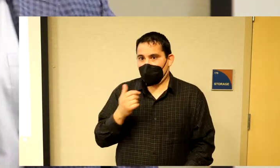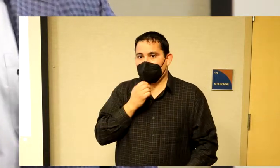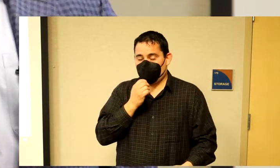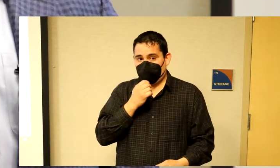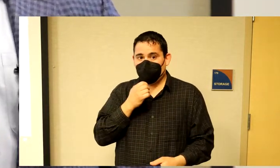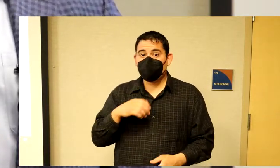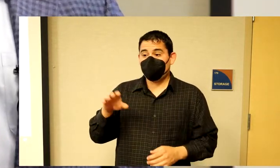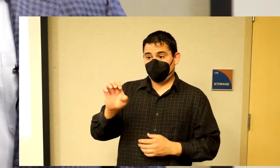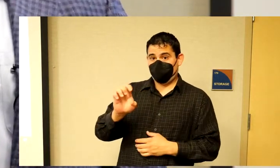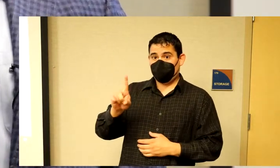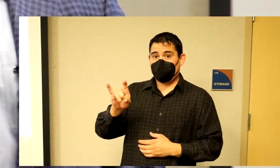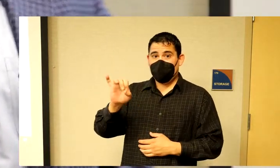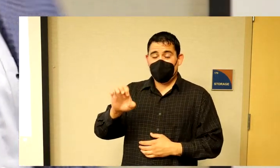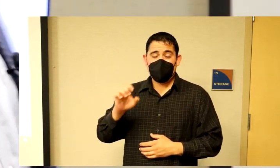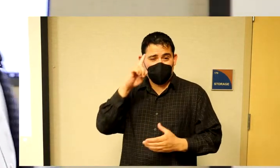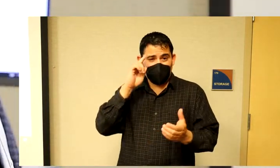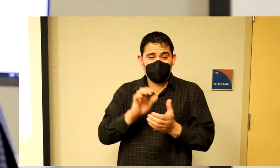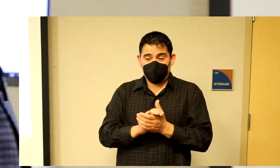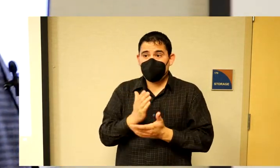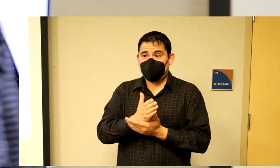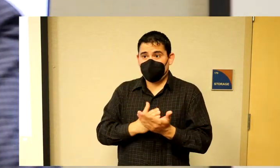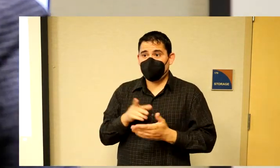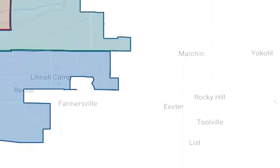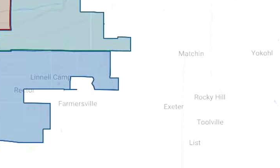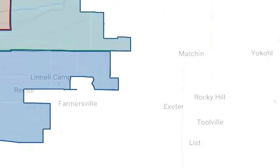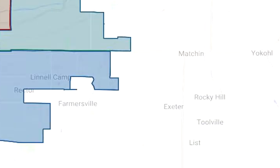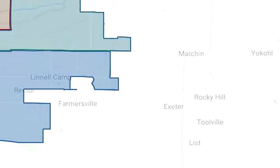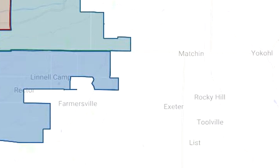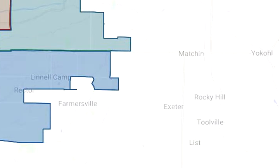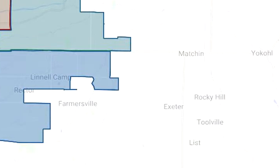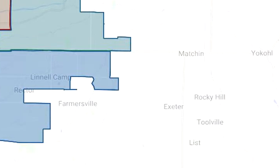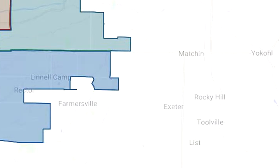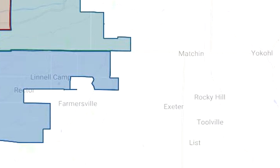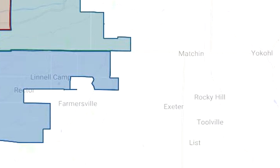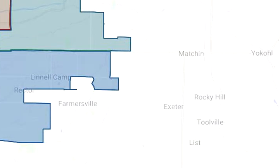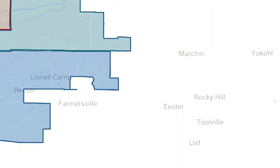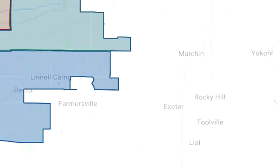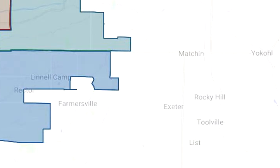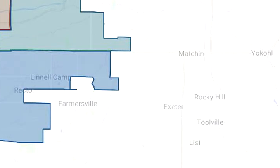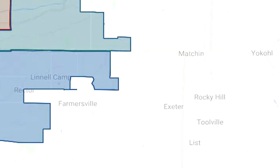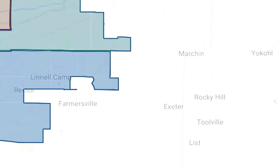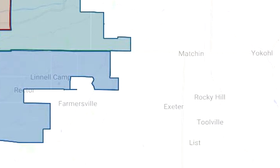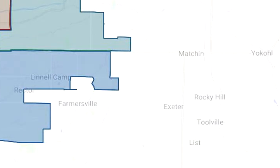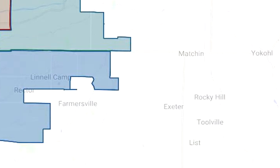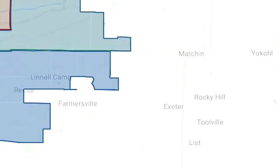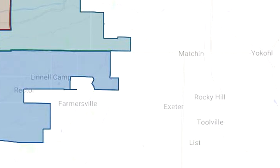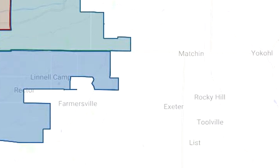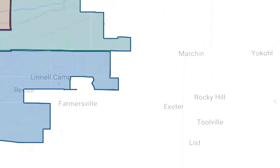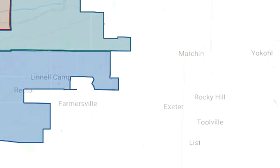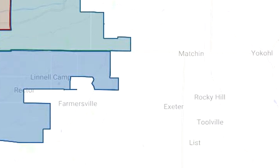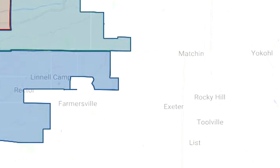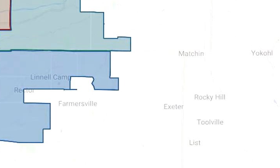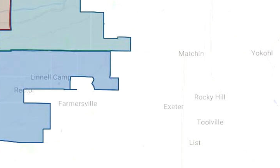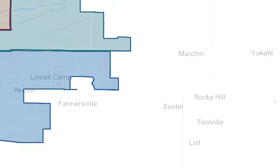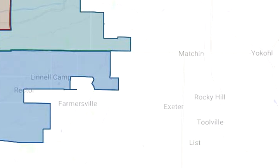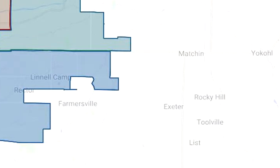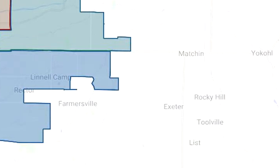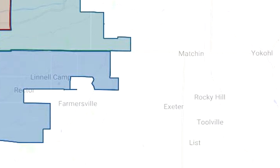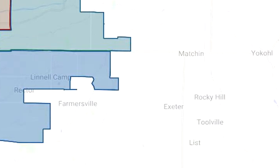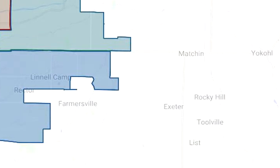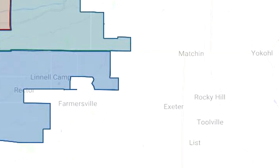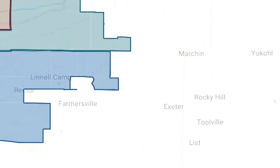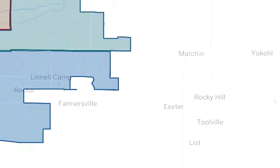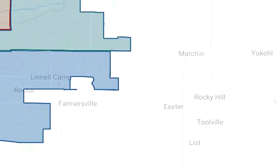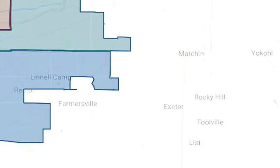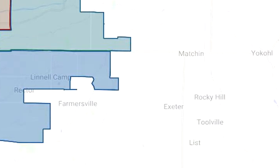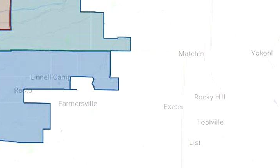it. Which one? In public submission number 2, that Goshen, I was actually trying to... Zone 3